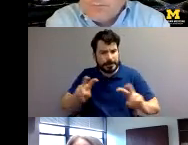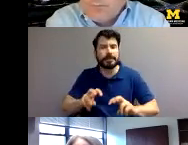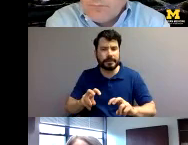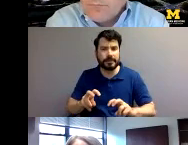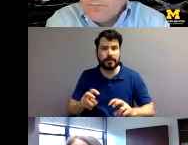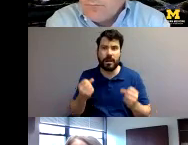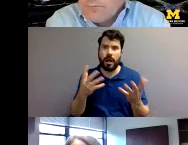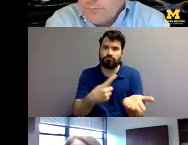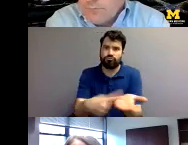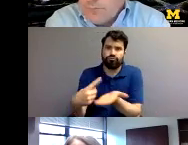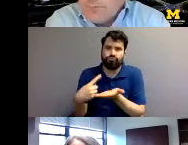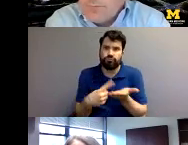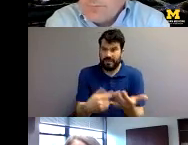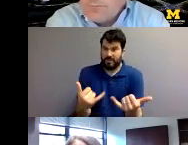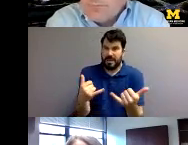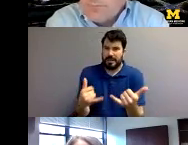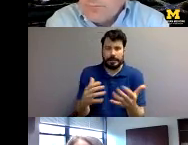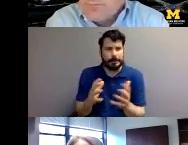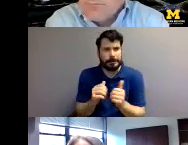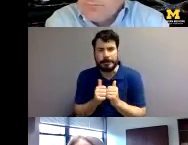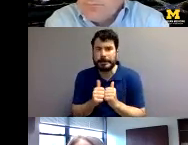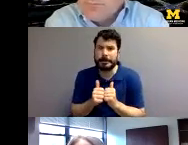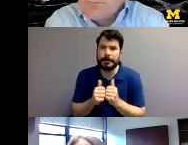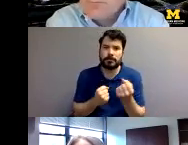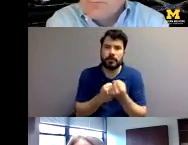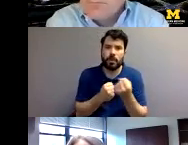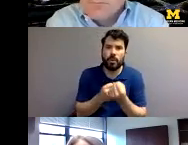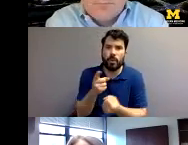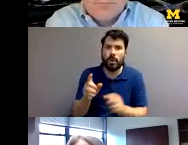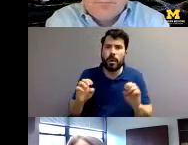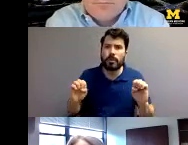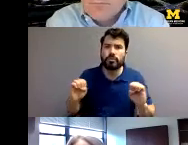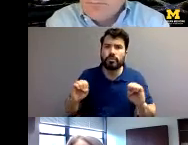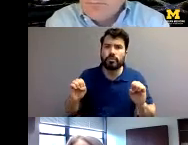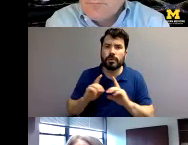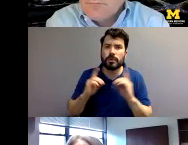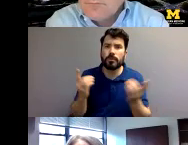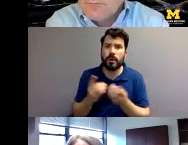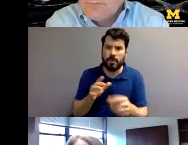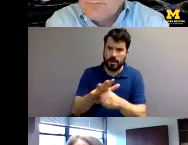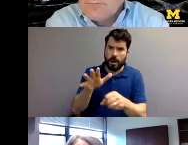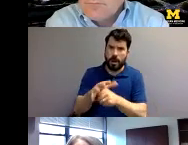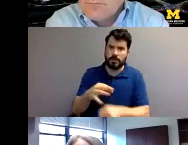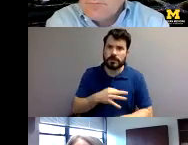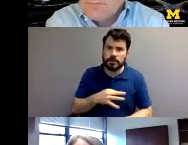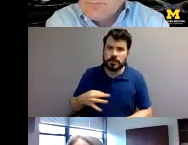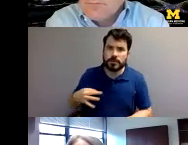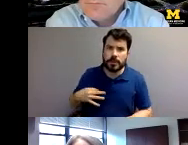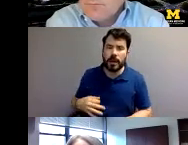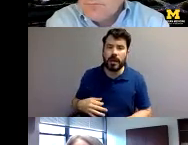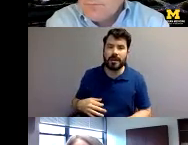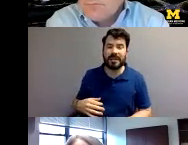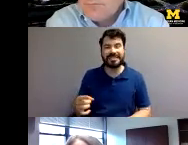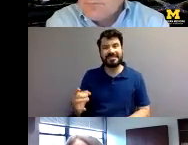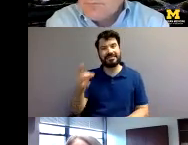on how we can continue to support the emergency department so they have adequate staffing. They have been, I hate to say,